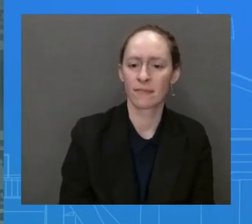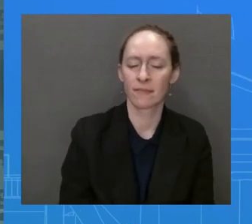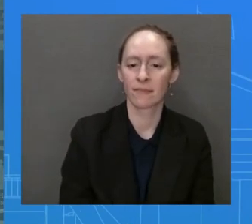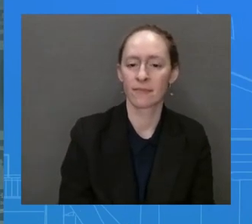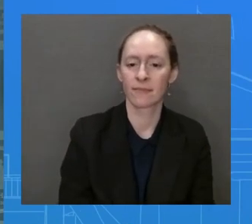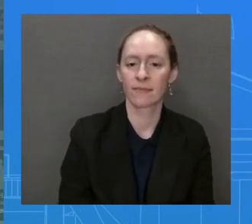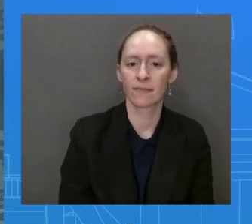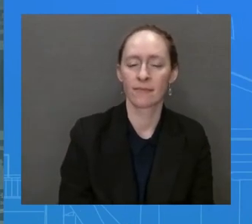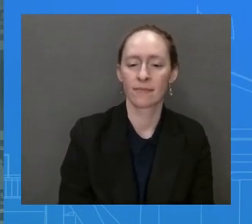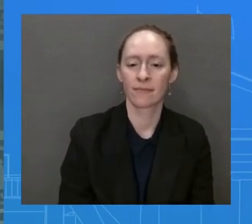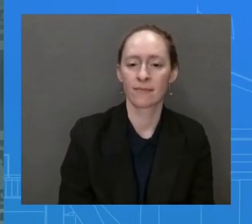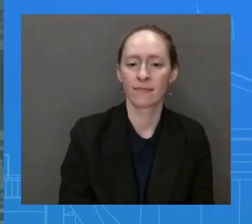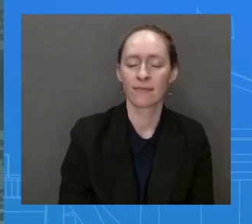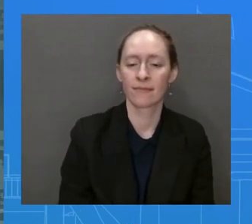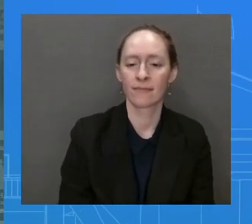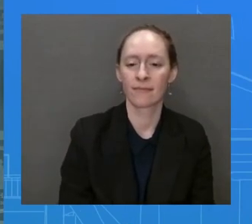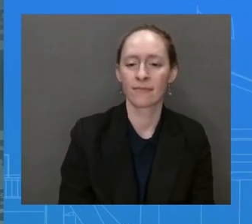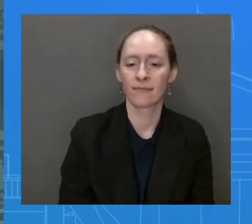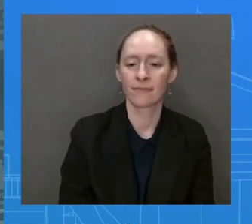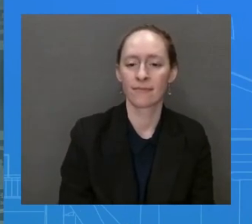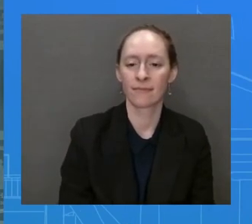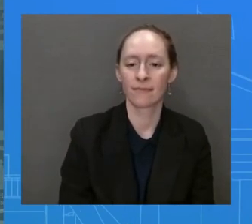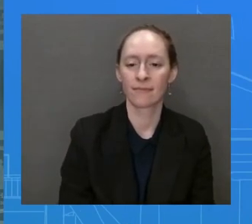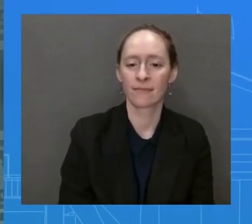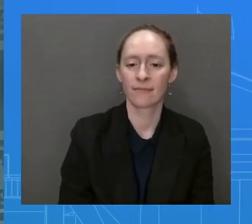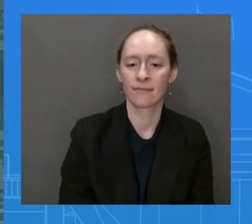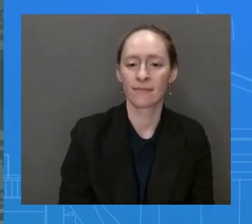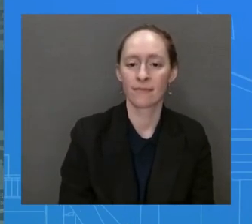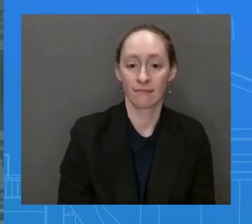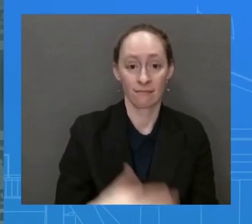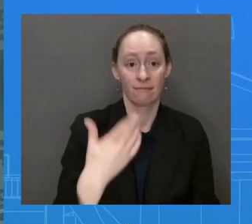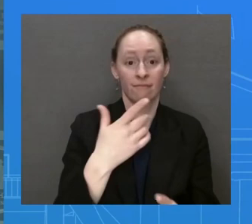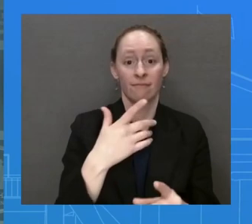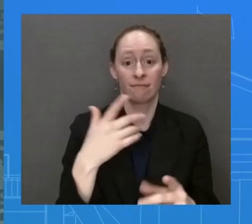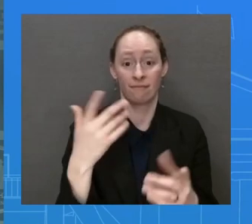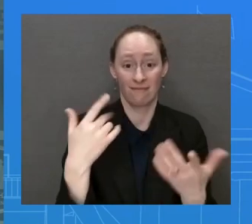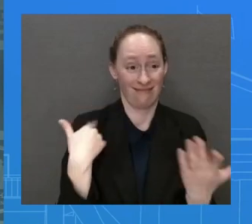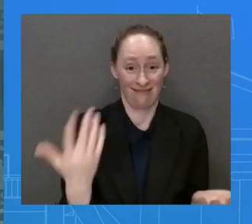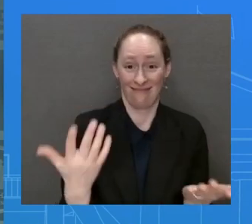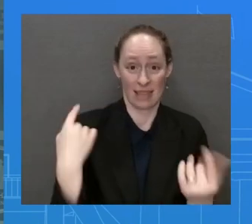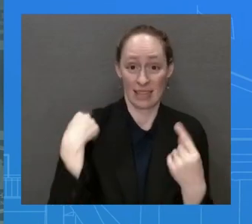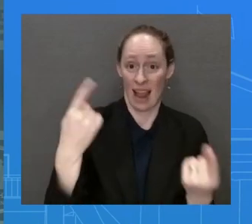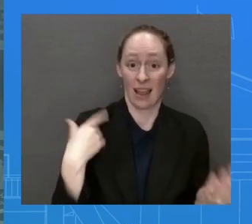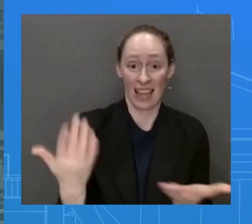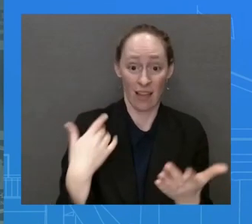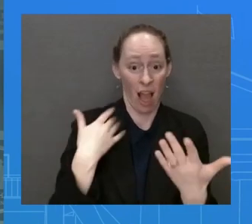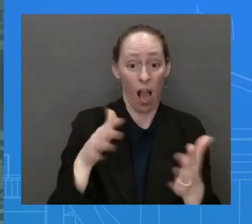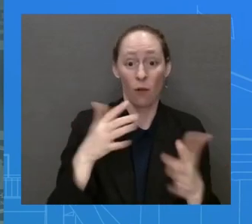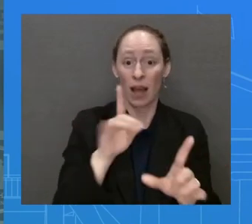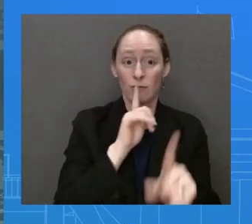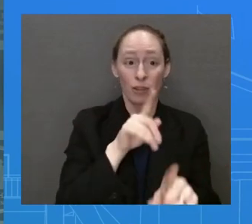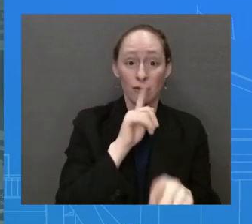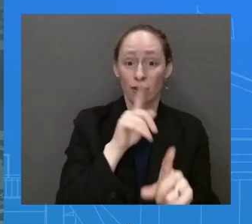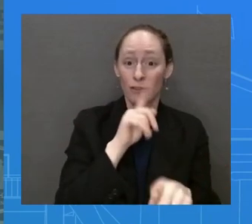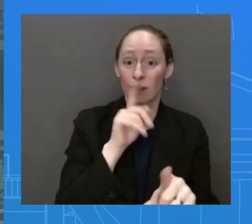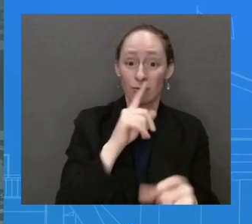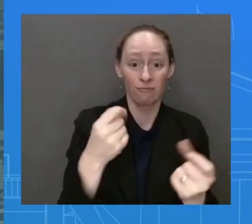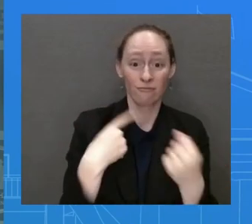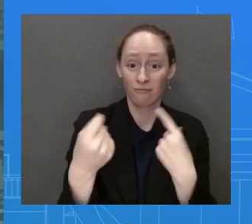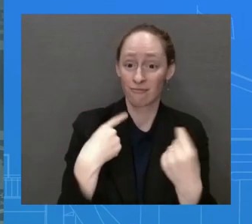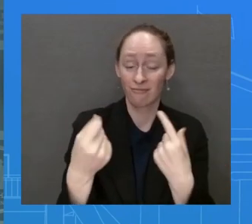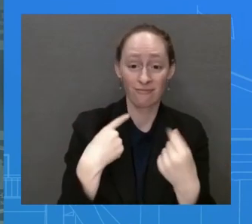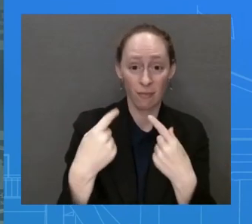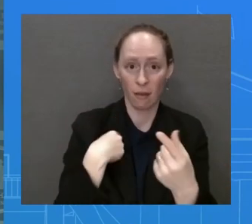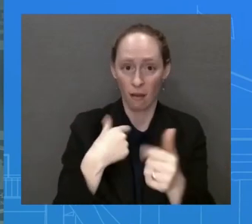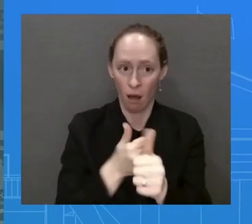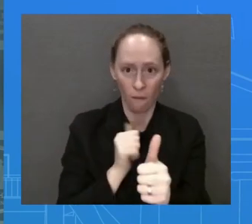Mexico City, standing here taking your questions at length, so that we're not avoiding anything here. And you've heard from the